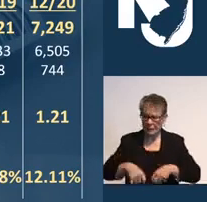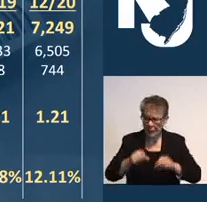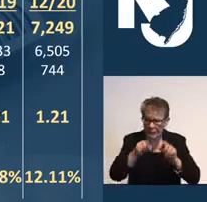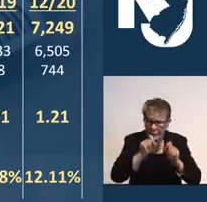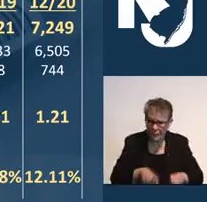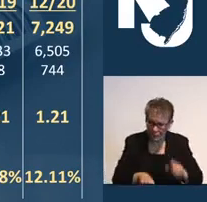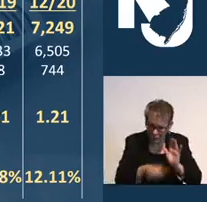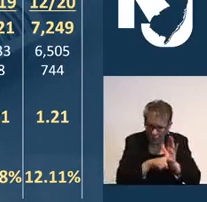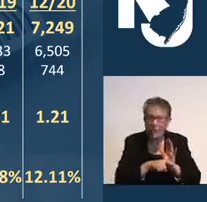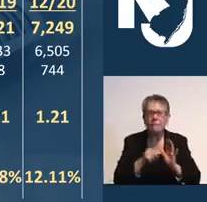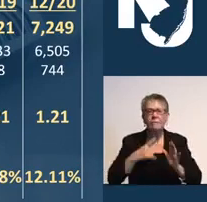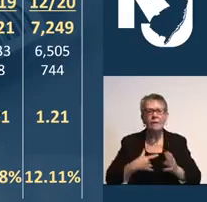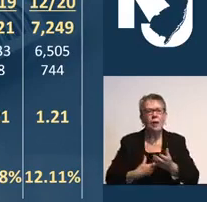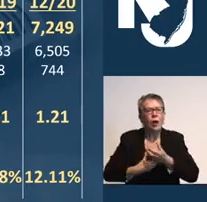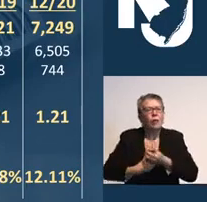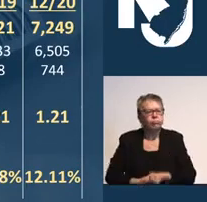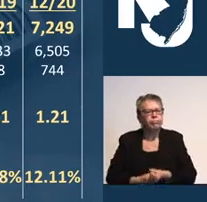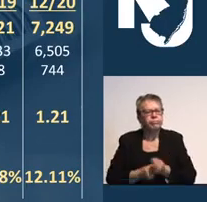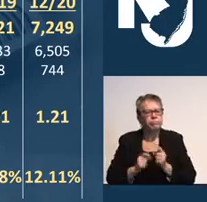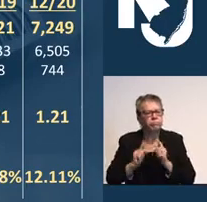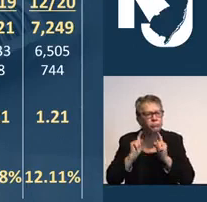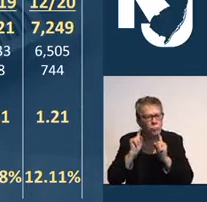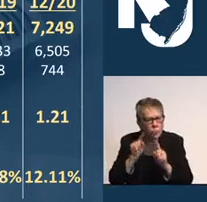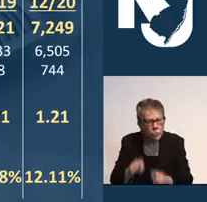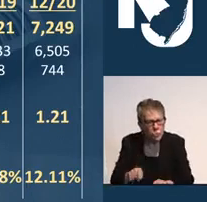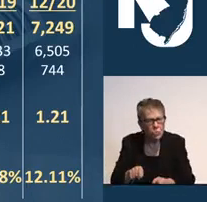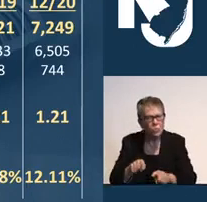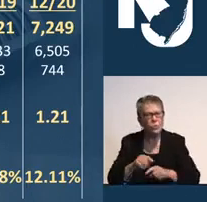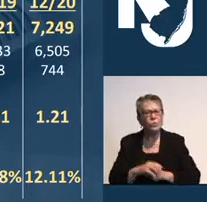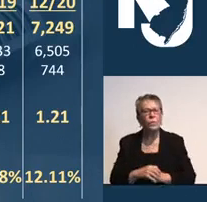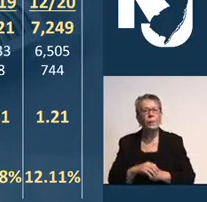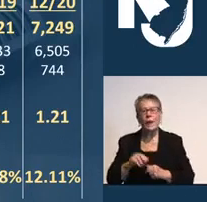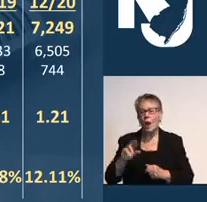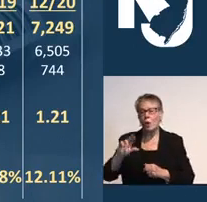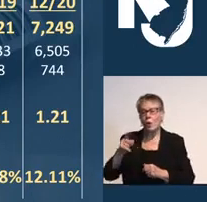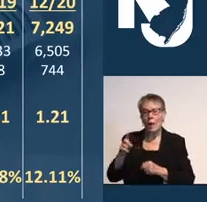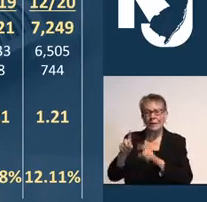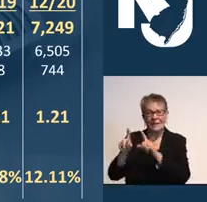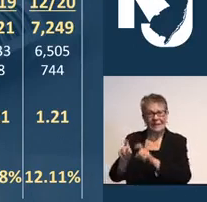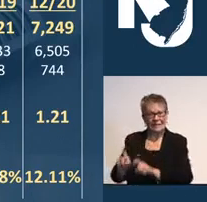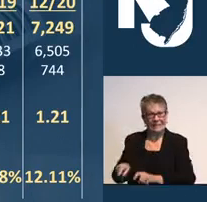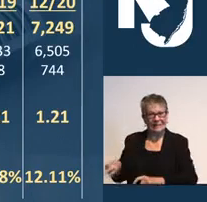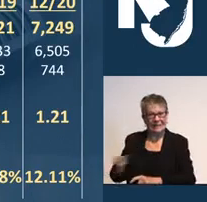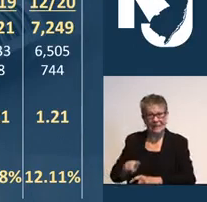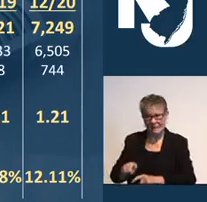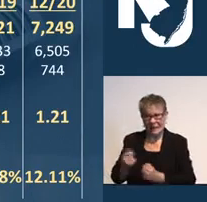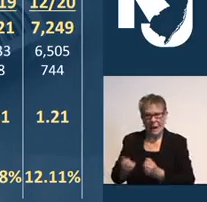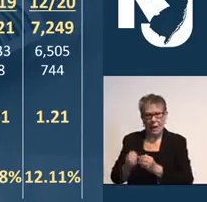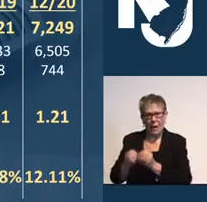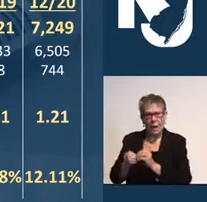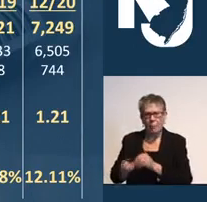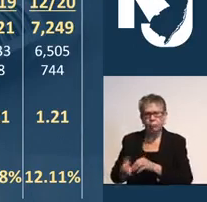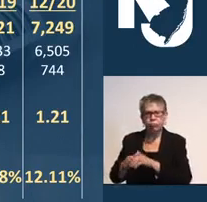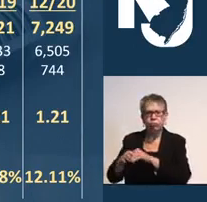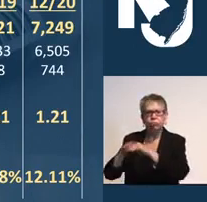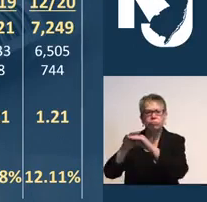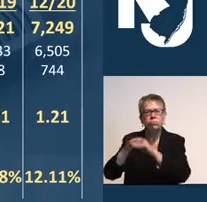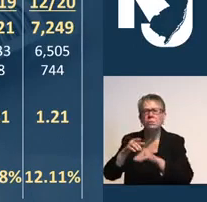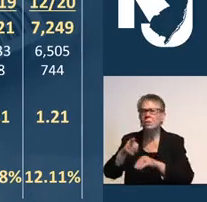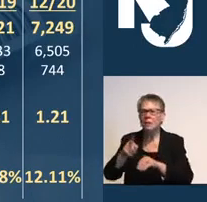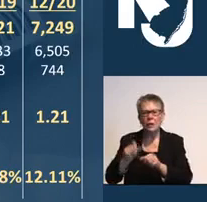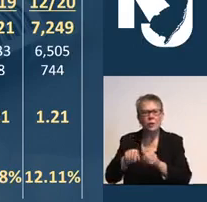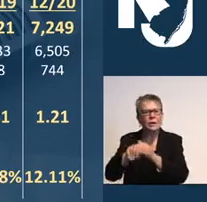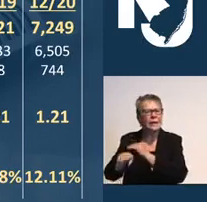are significantly ramping up our rapid testing capacity throughout the state, and folks should go out to get a free rapid test if they are